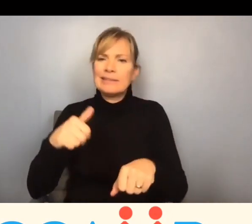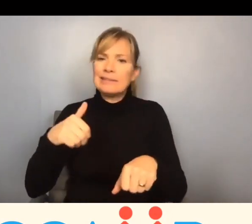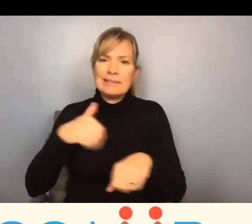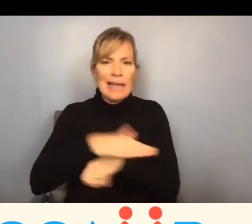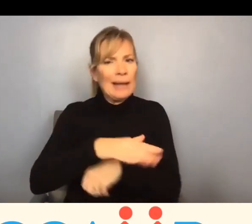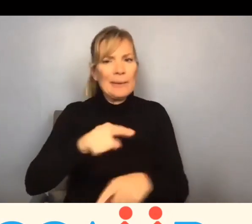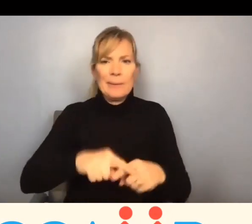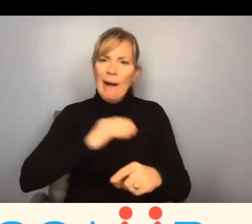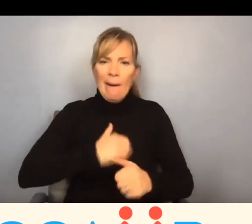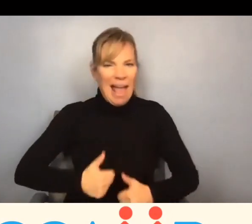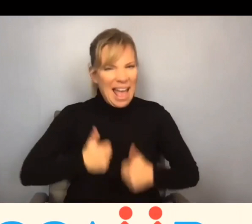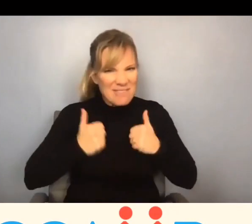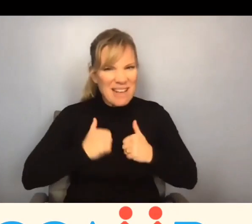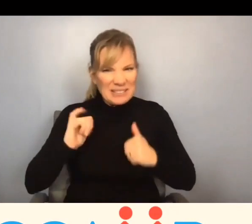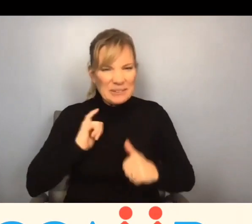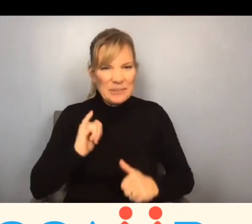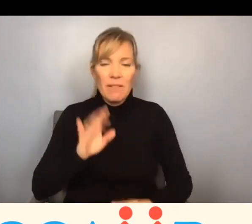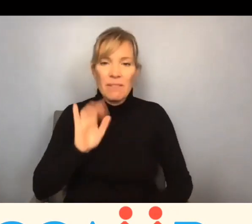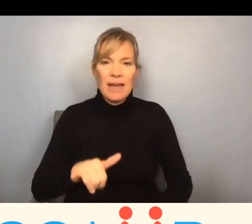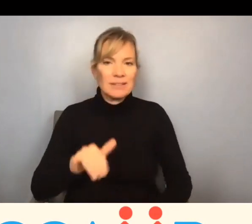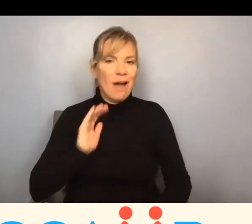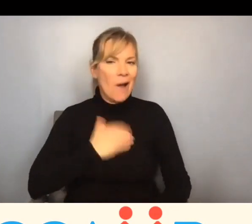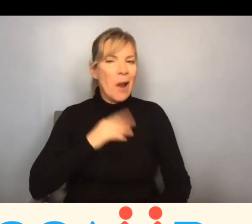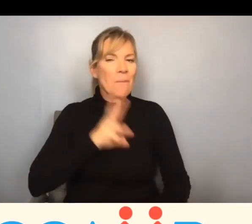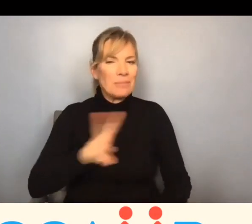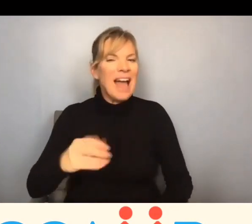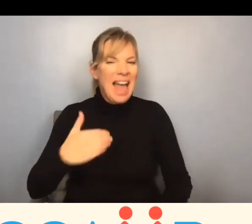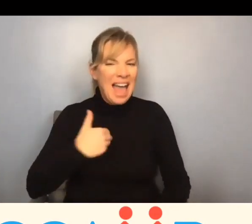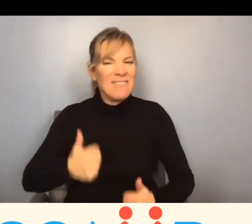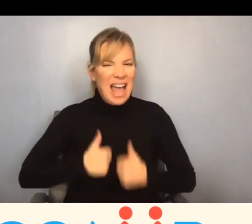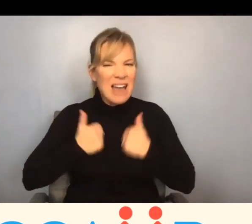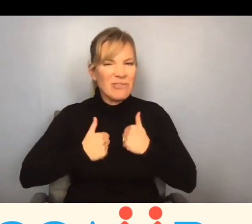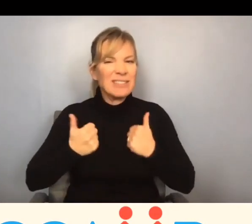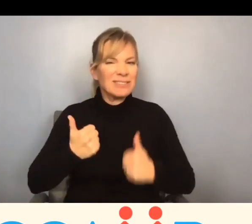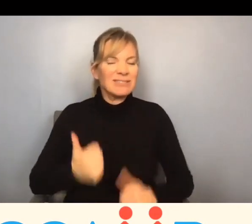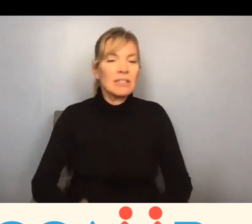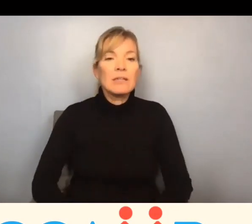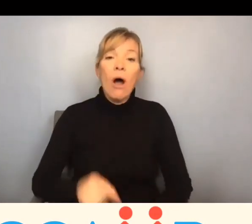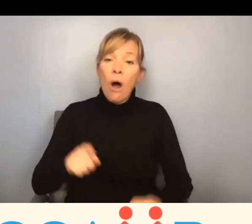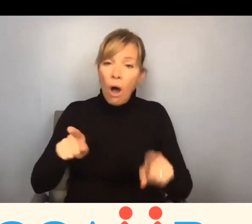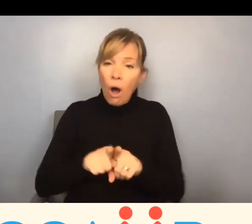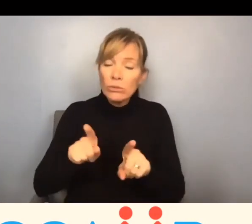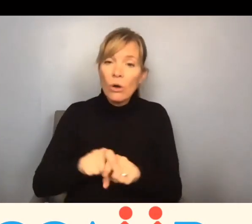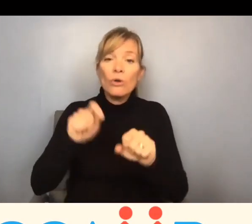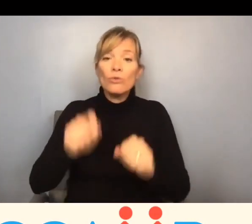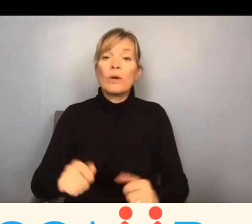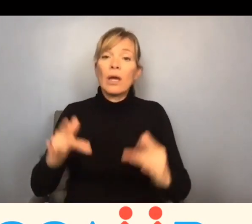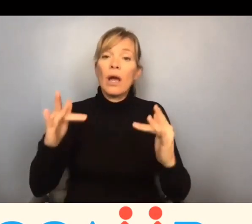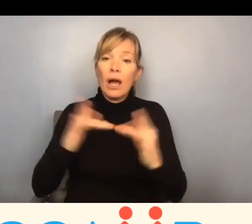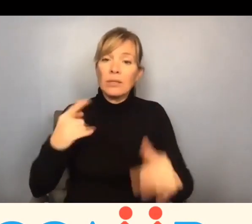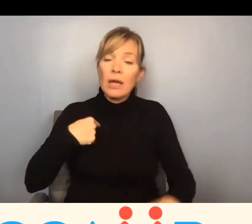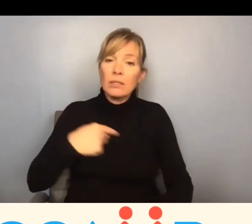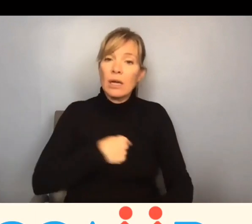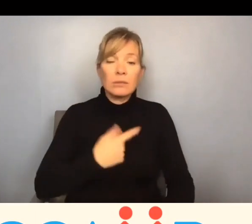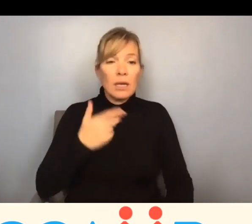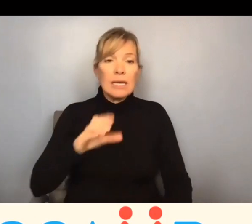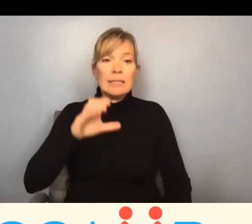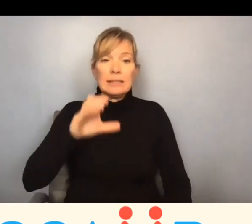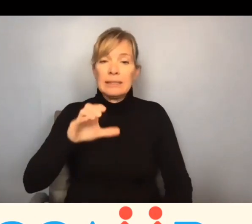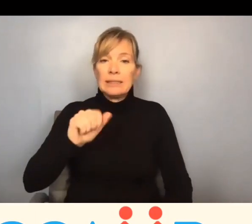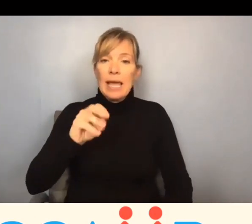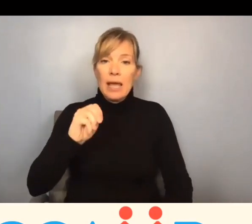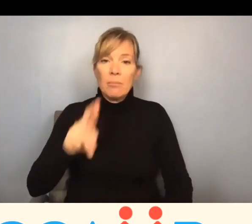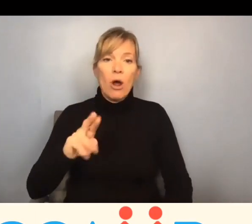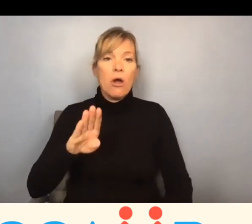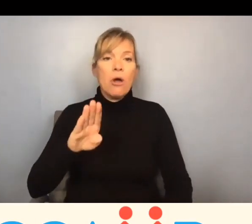our address, which is on our website as well. You can also contact us at the CCAMR